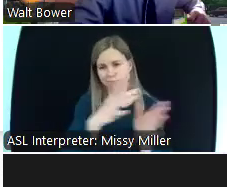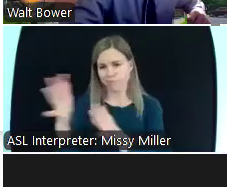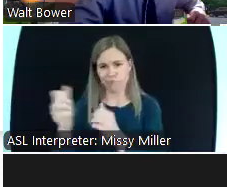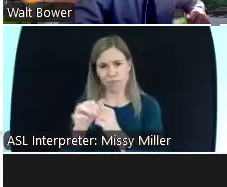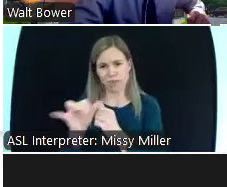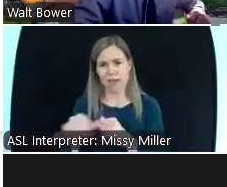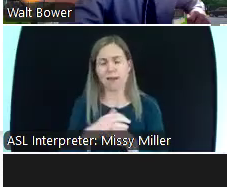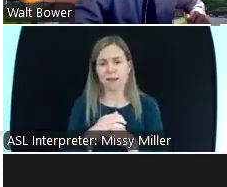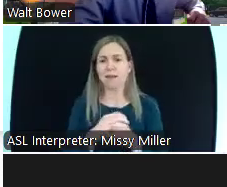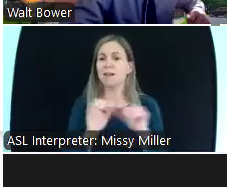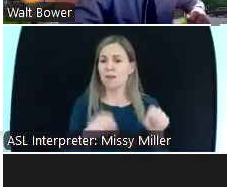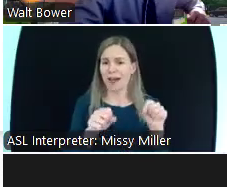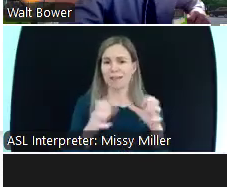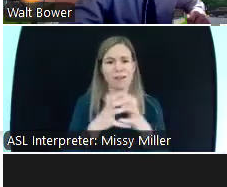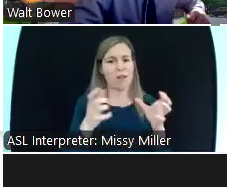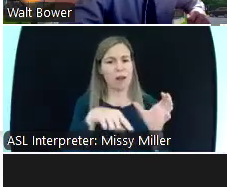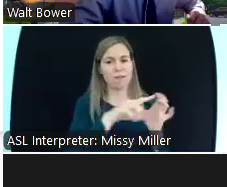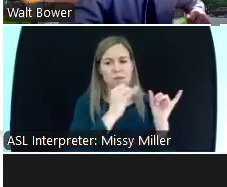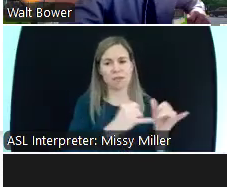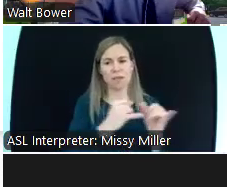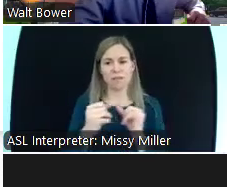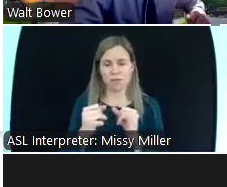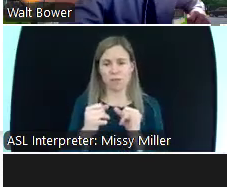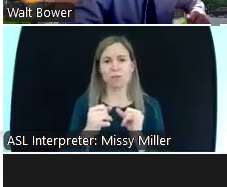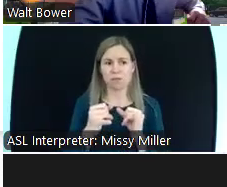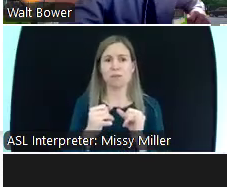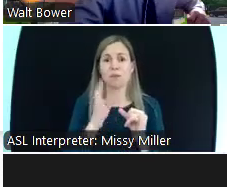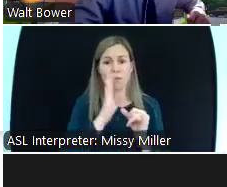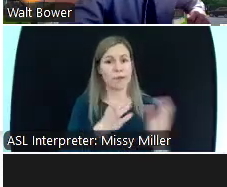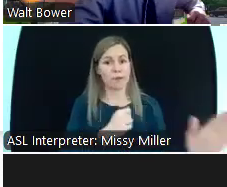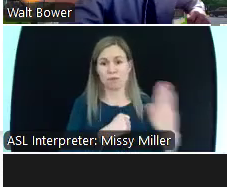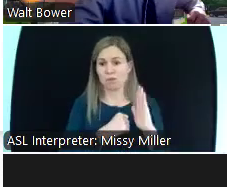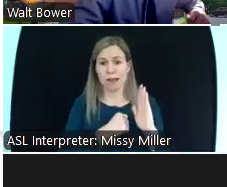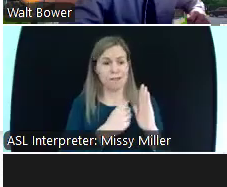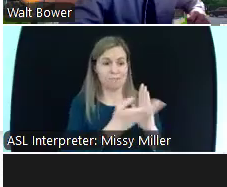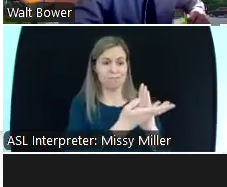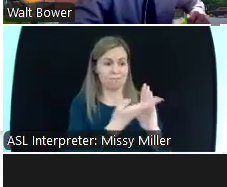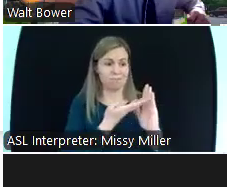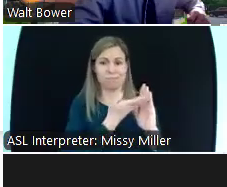because yes, a lot of these individuals, they are coming straight from services,